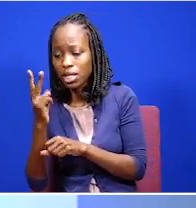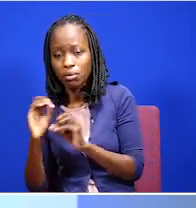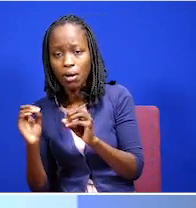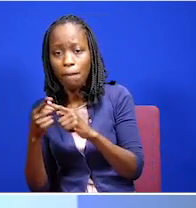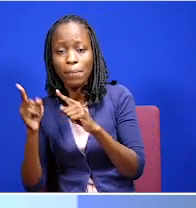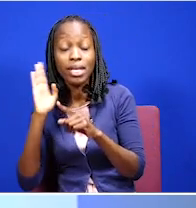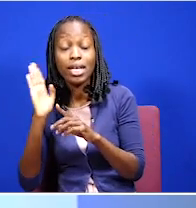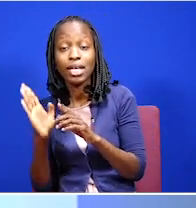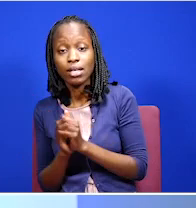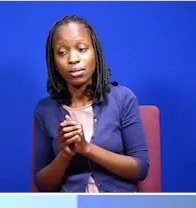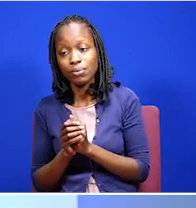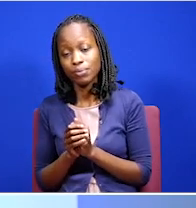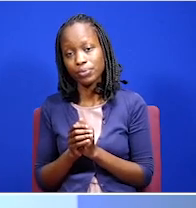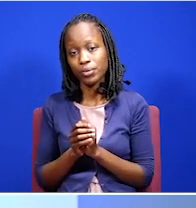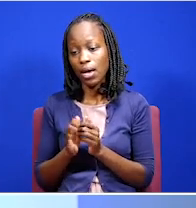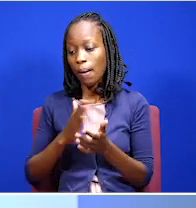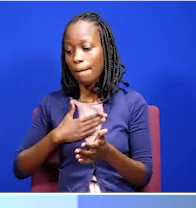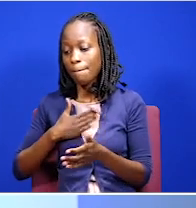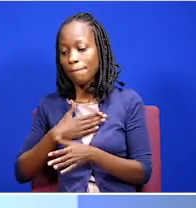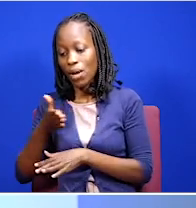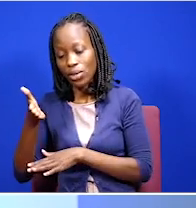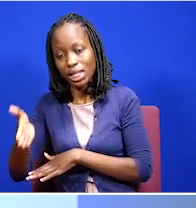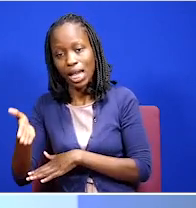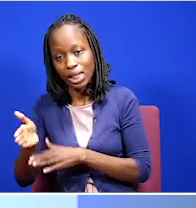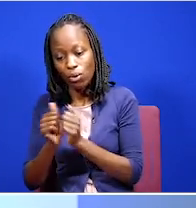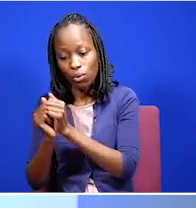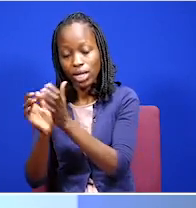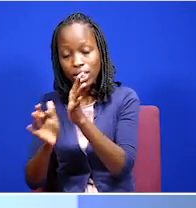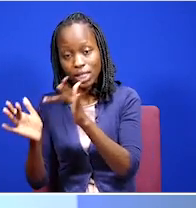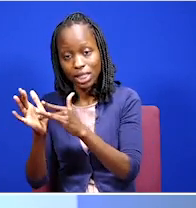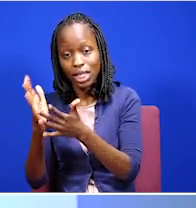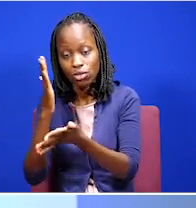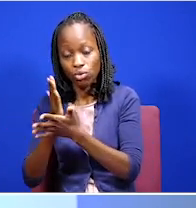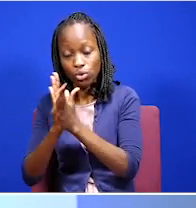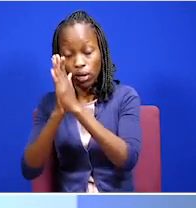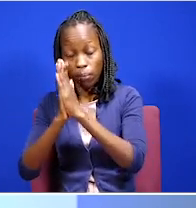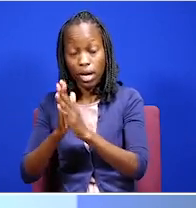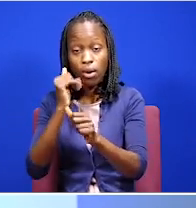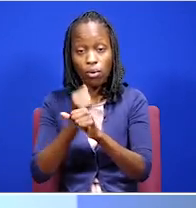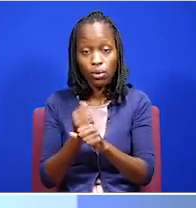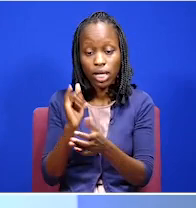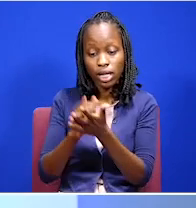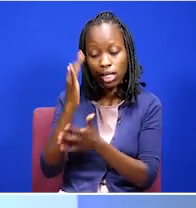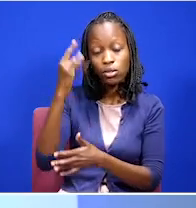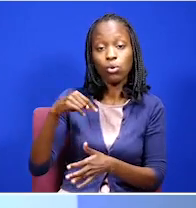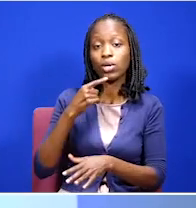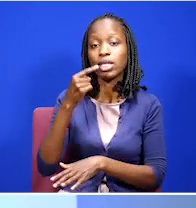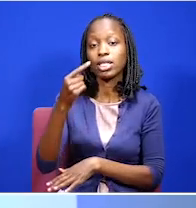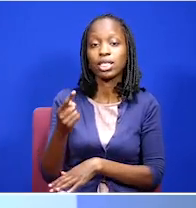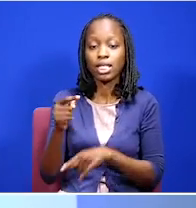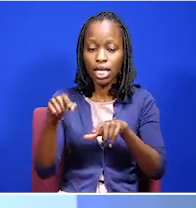and say, this is what works. Not only did I see, I heard. Not only did I hear, but I saw. I'm